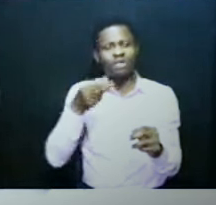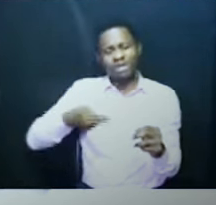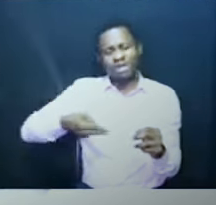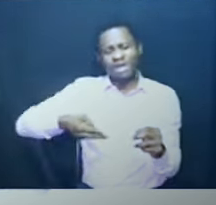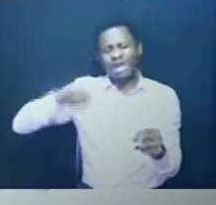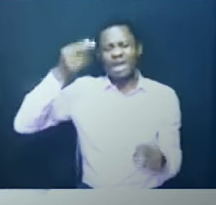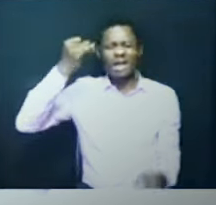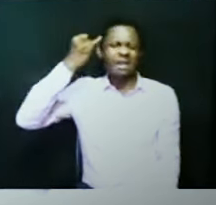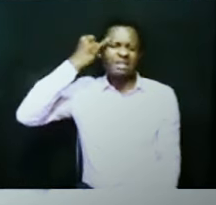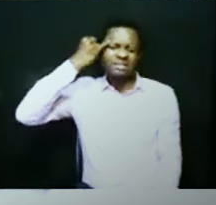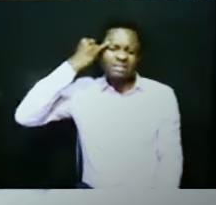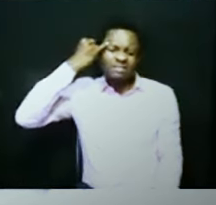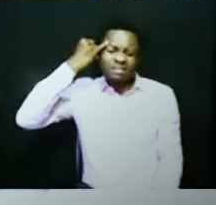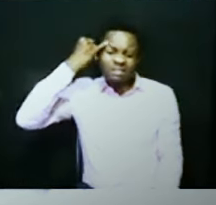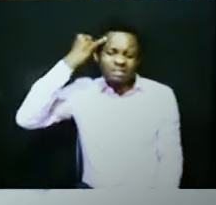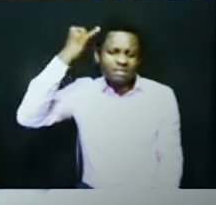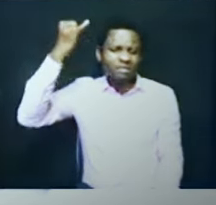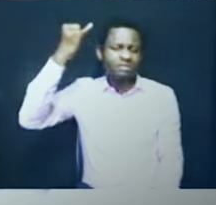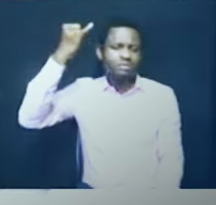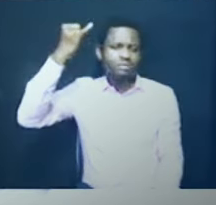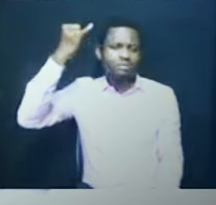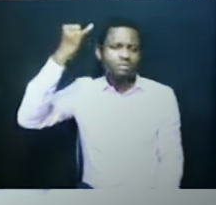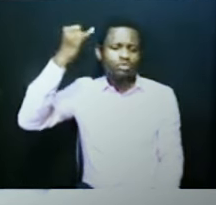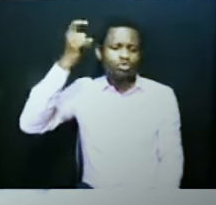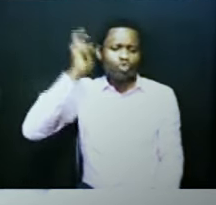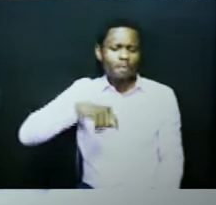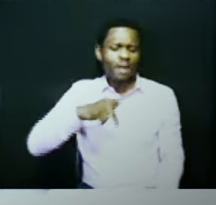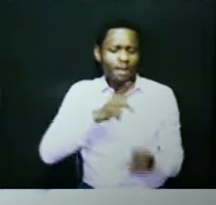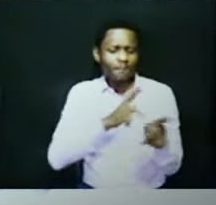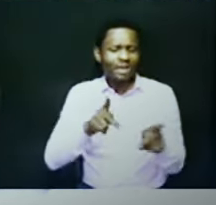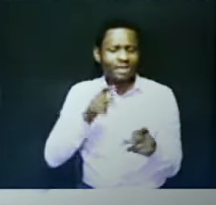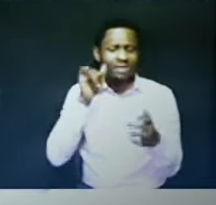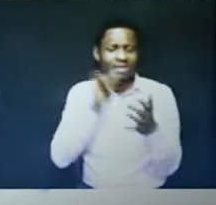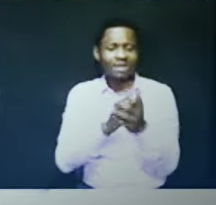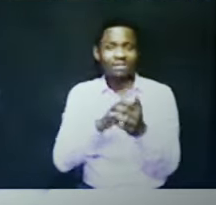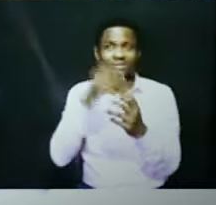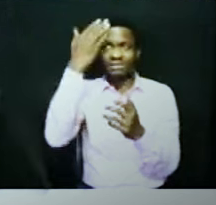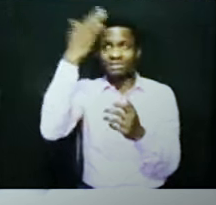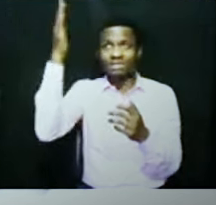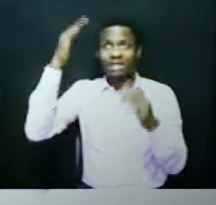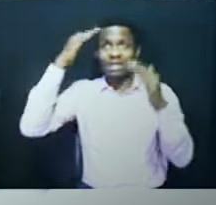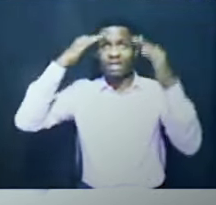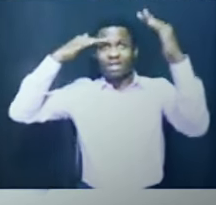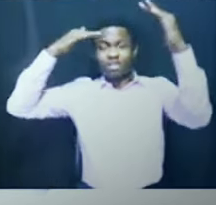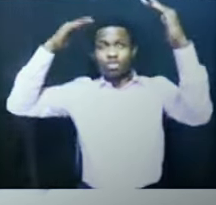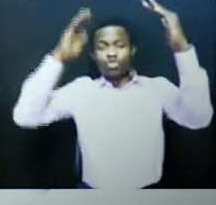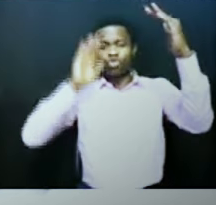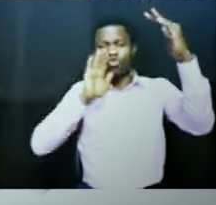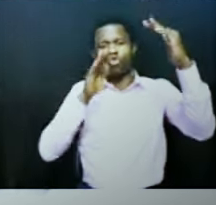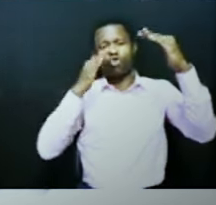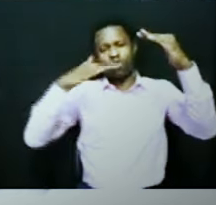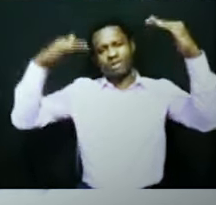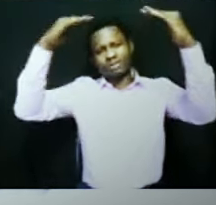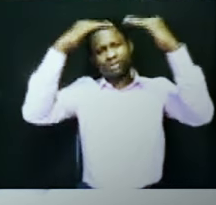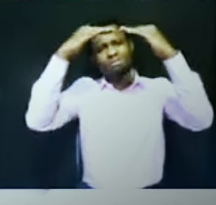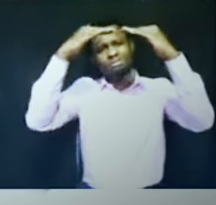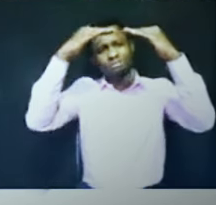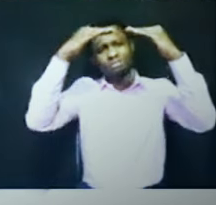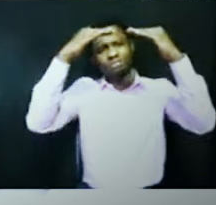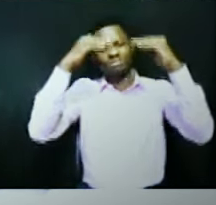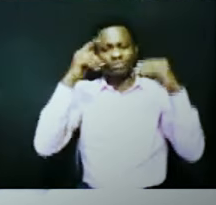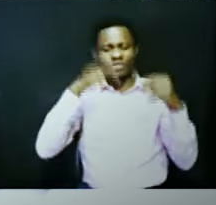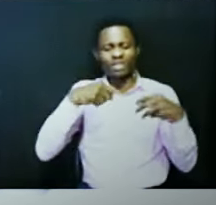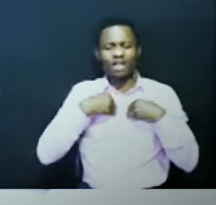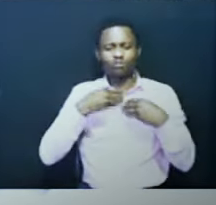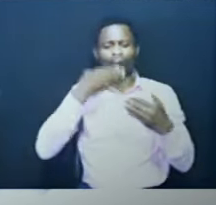You must intend to that the sky is your limit. Set goals, high goals. So be a